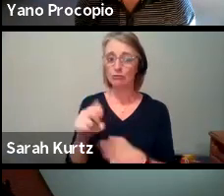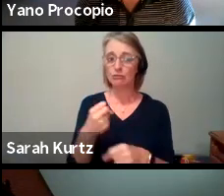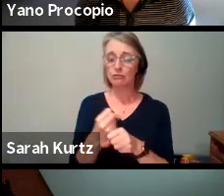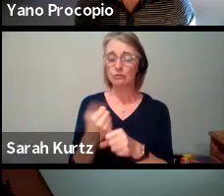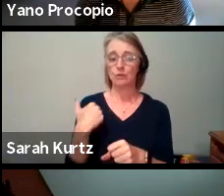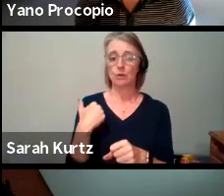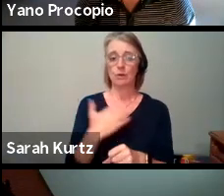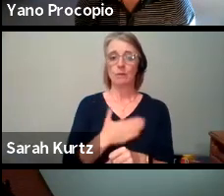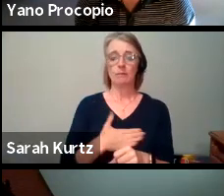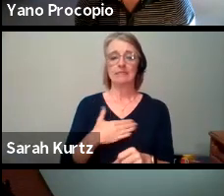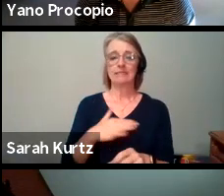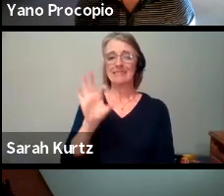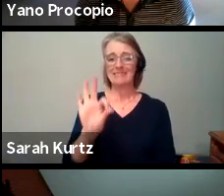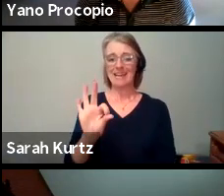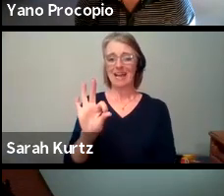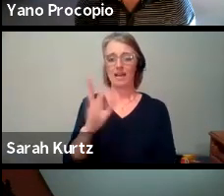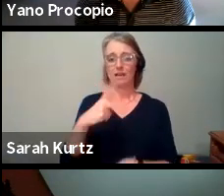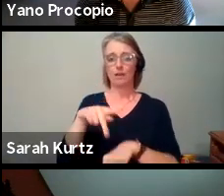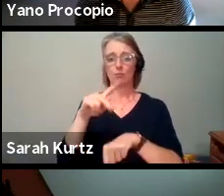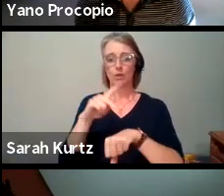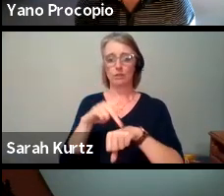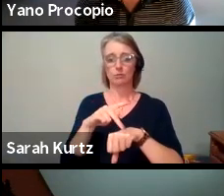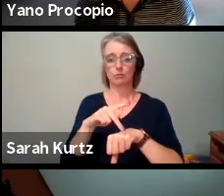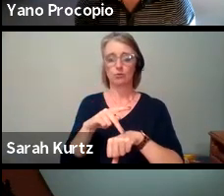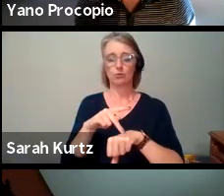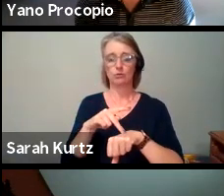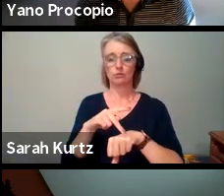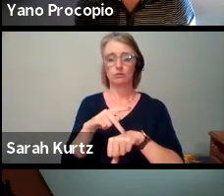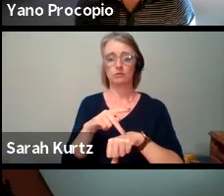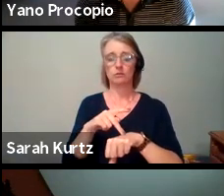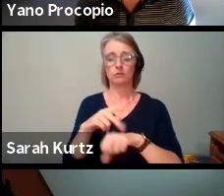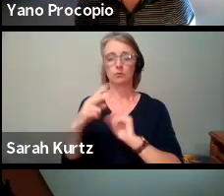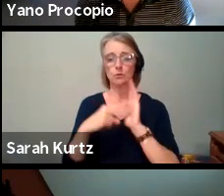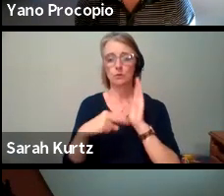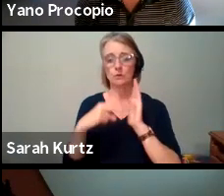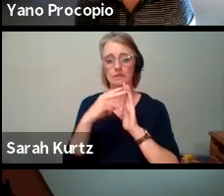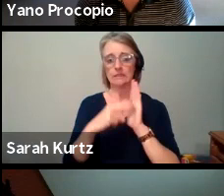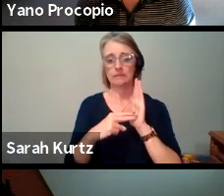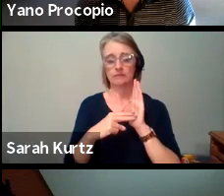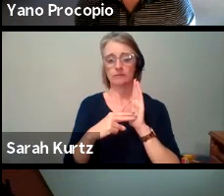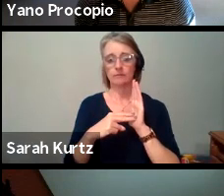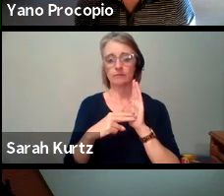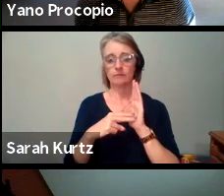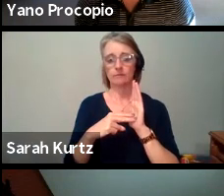Please, there are 9 principles that you will read, and the